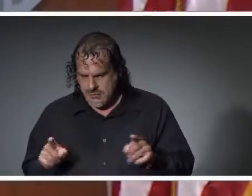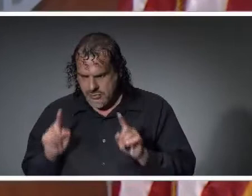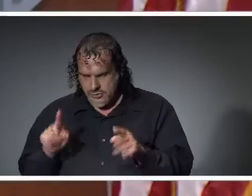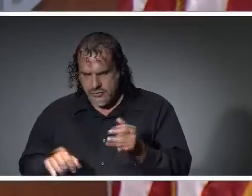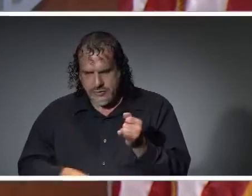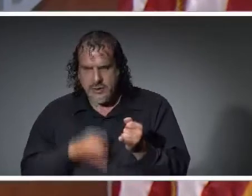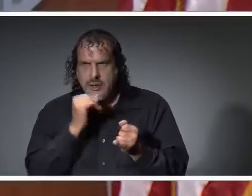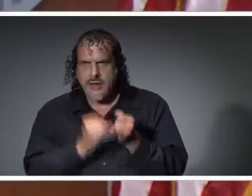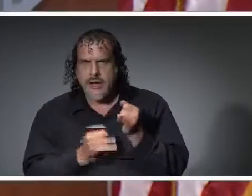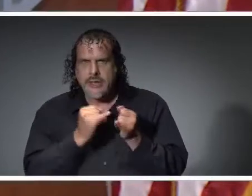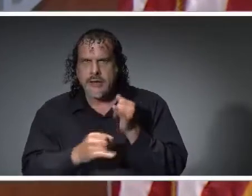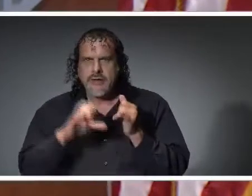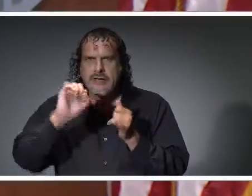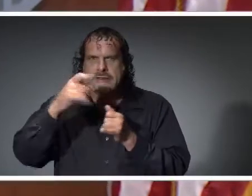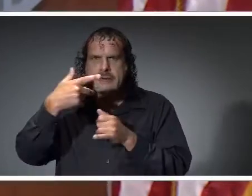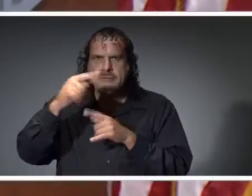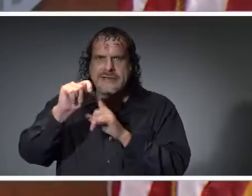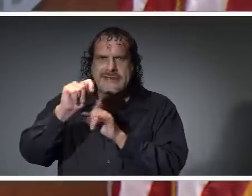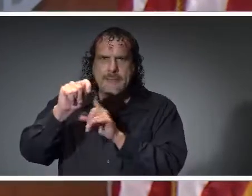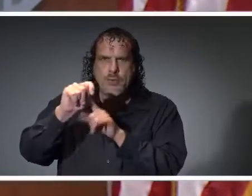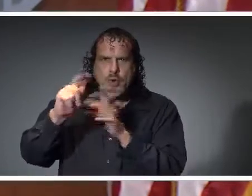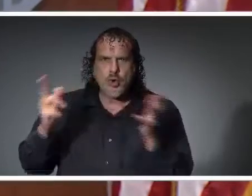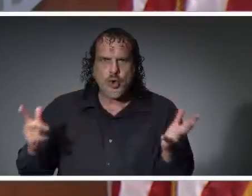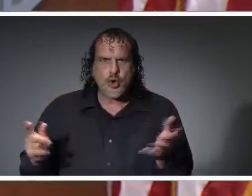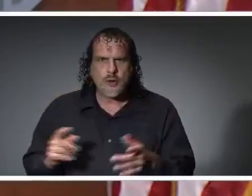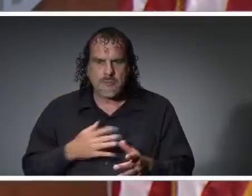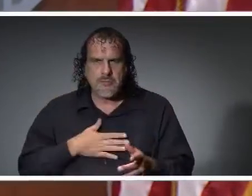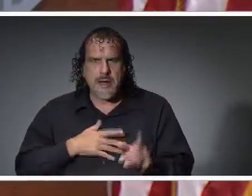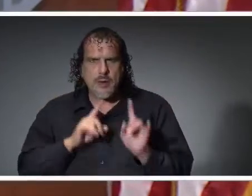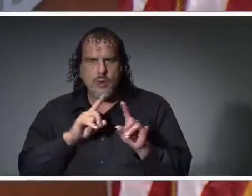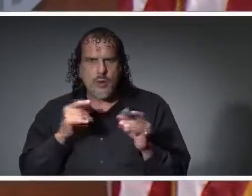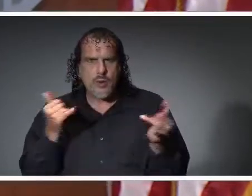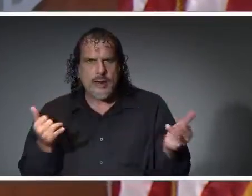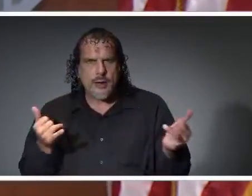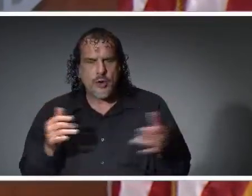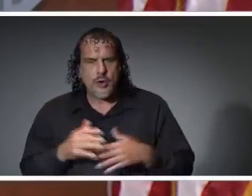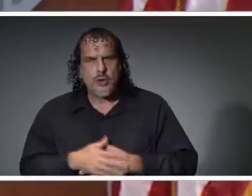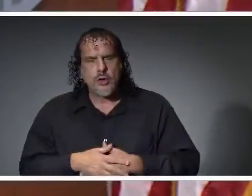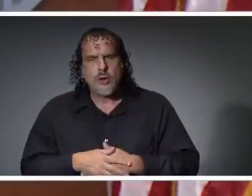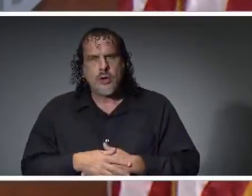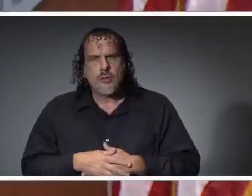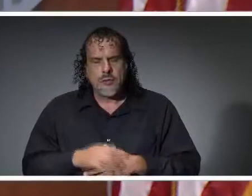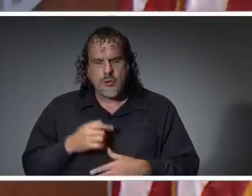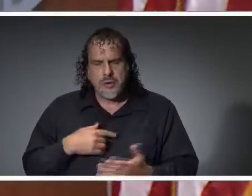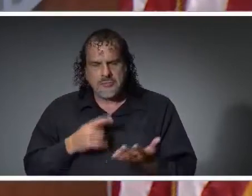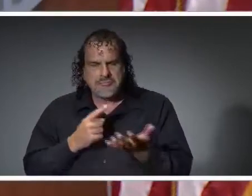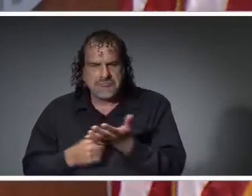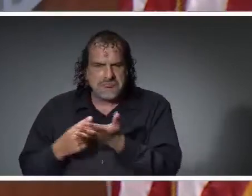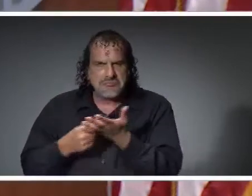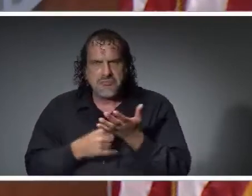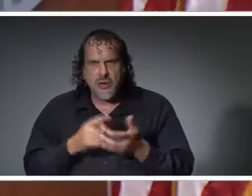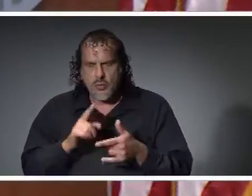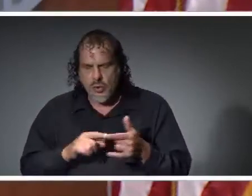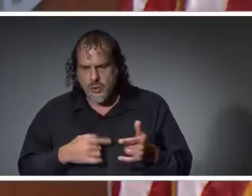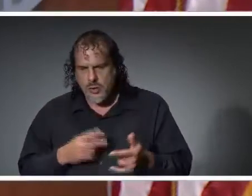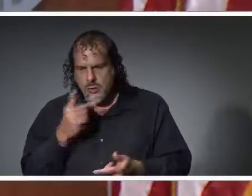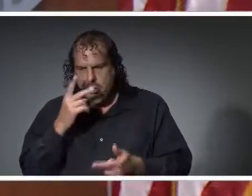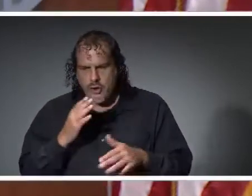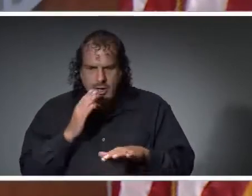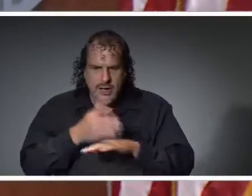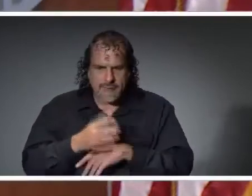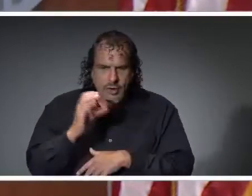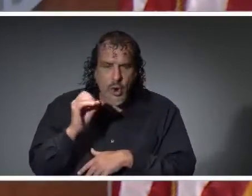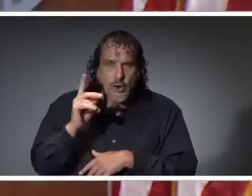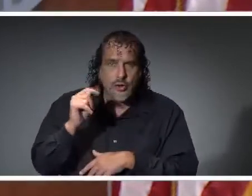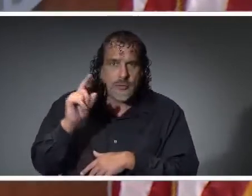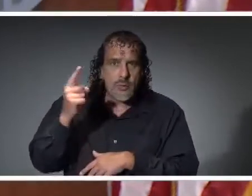end of September, the order that is currently in place, and so we have started the conversations as to what it looks like post October 1